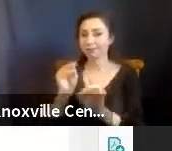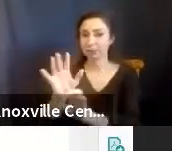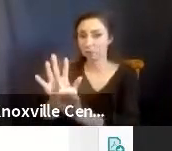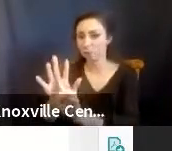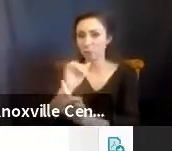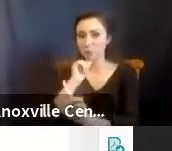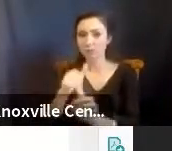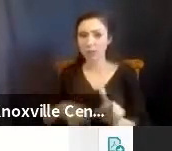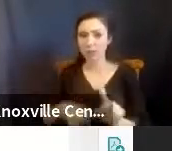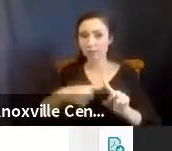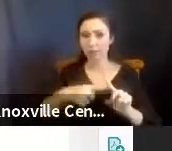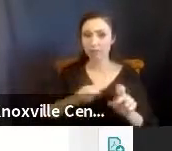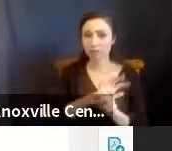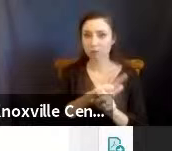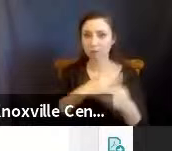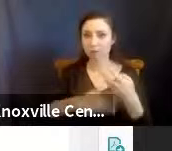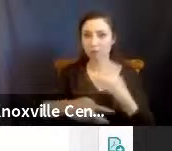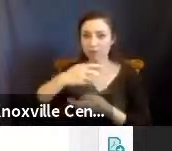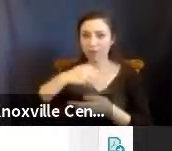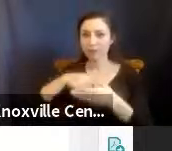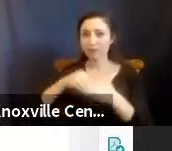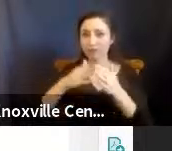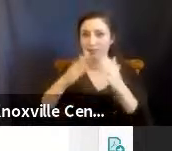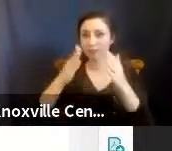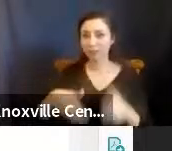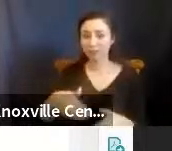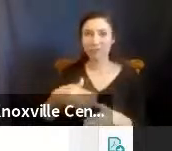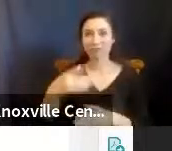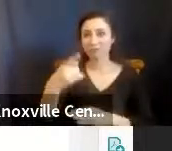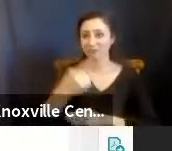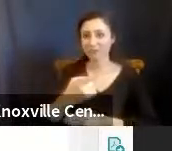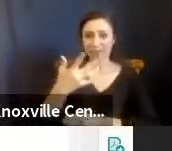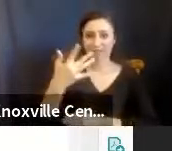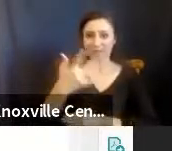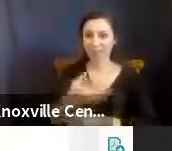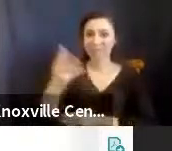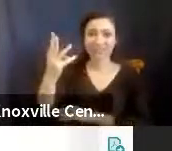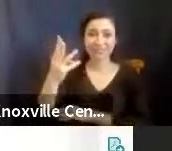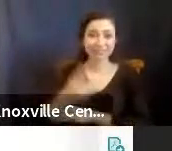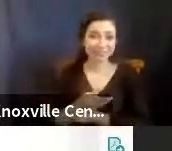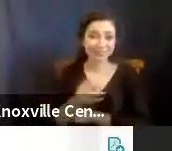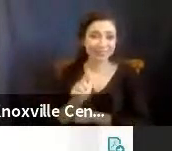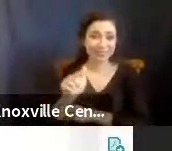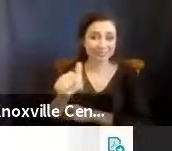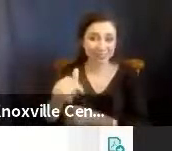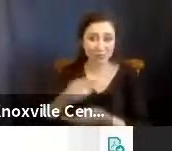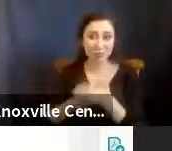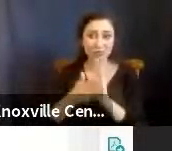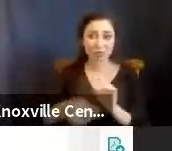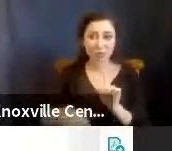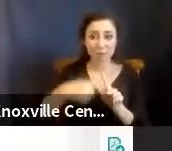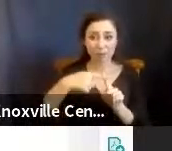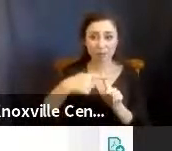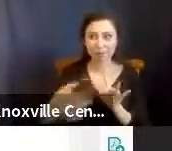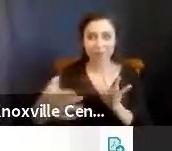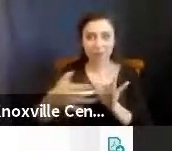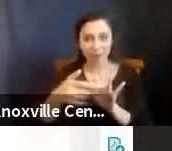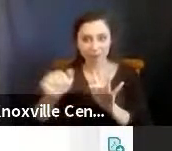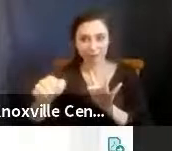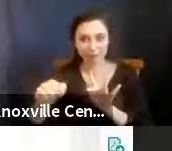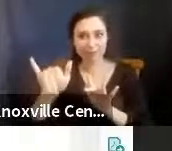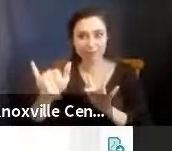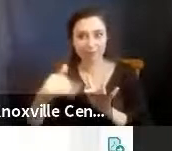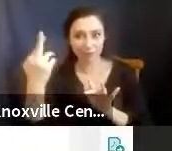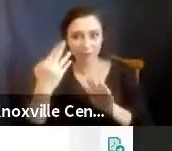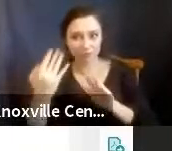household, and let's say on day 5 or 6 they become positive because they were a contact, so that's the whole point of quarantine. Mm-hmm.